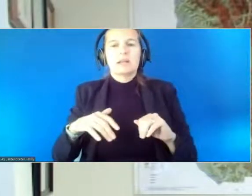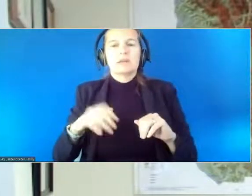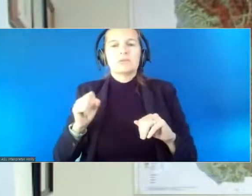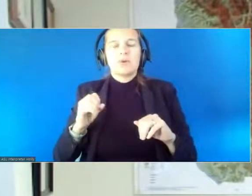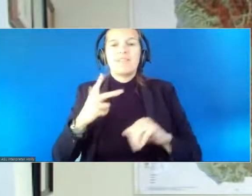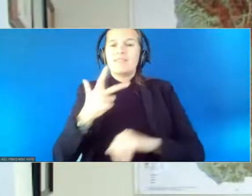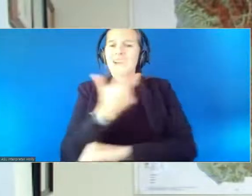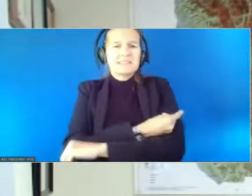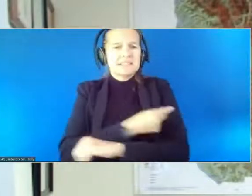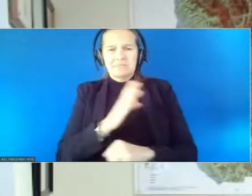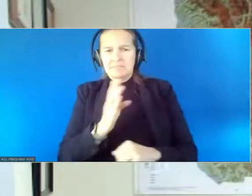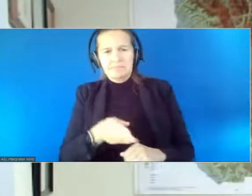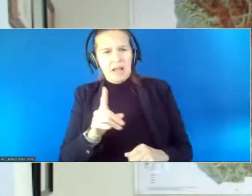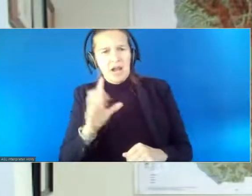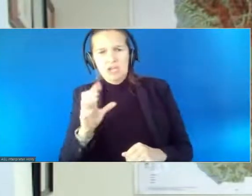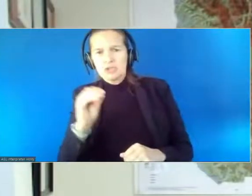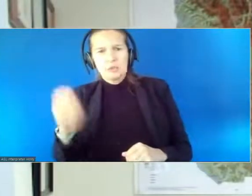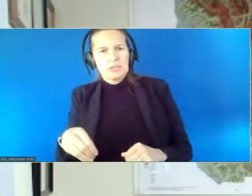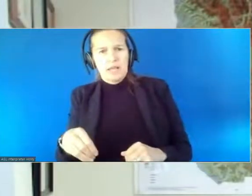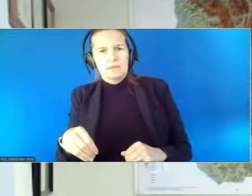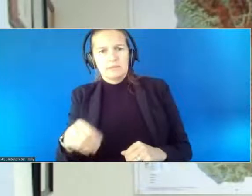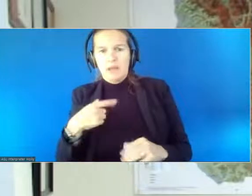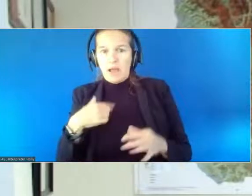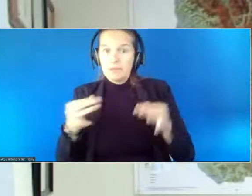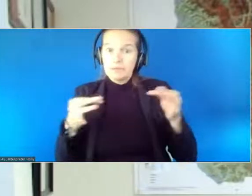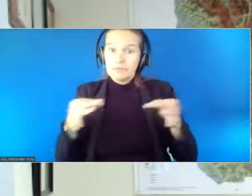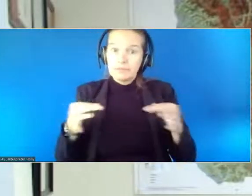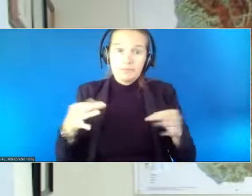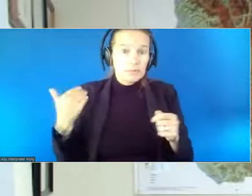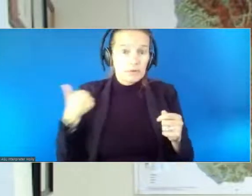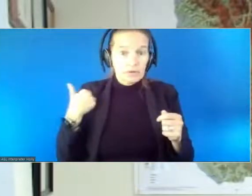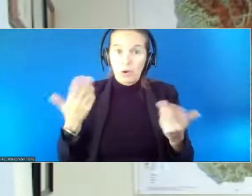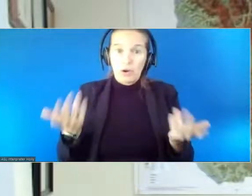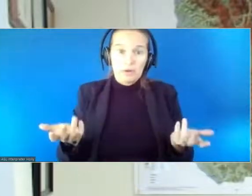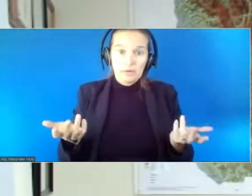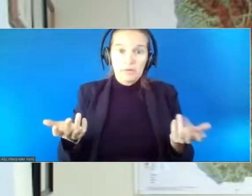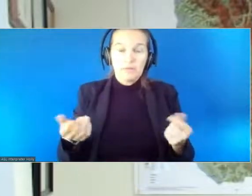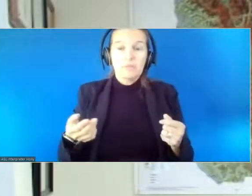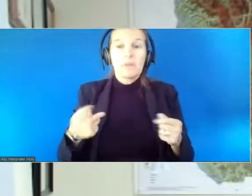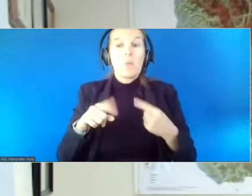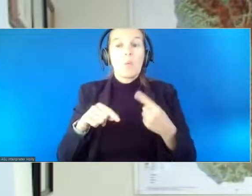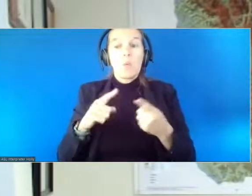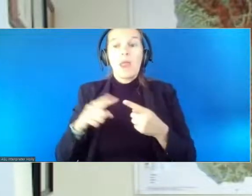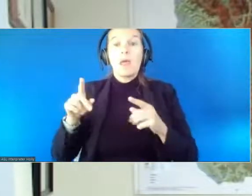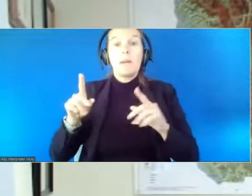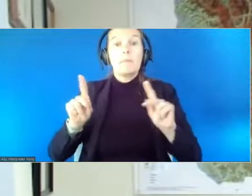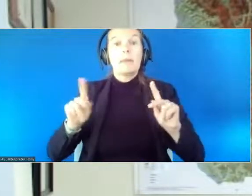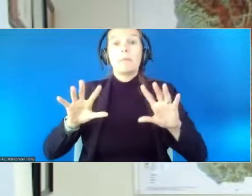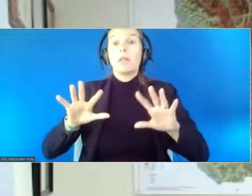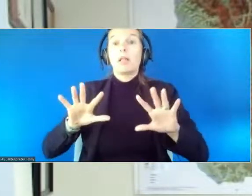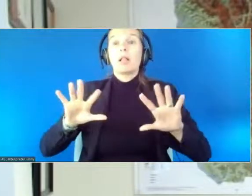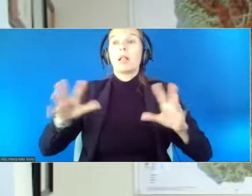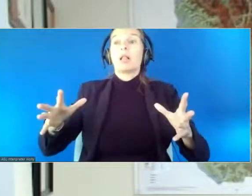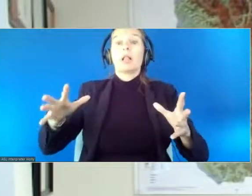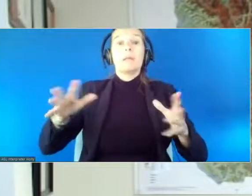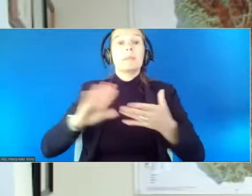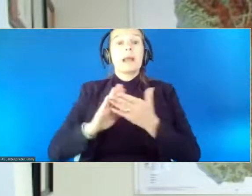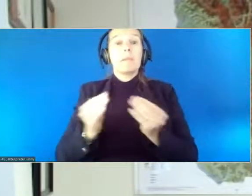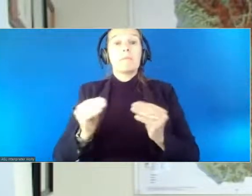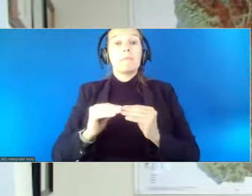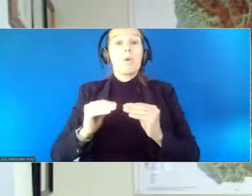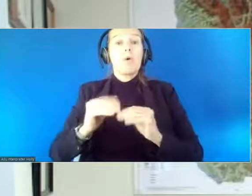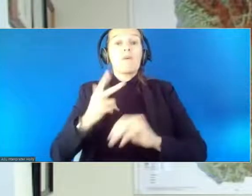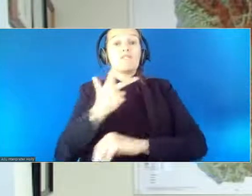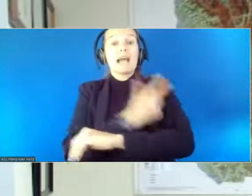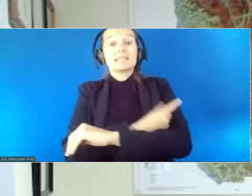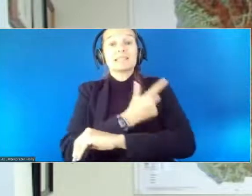not 100%. And I think we've gone over this before. As the community is more vaccinated, we're going to have